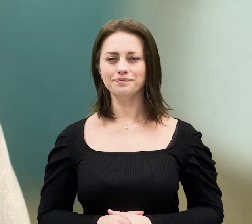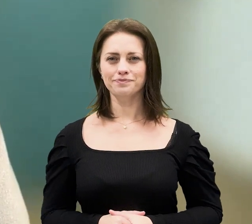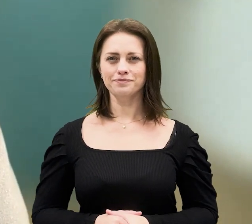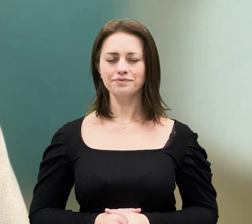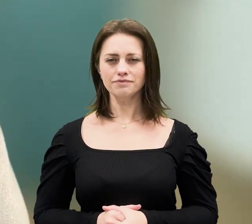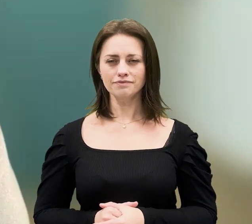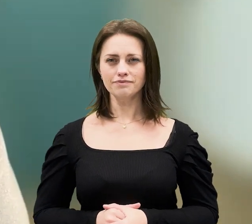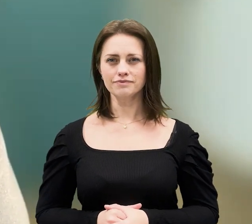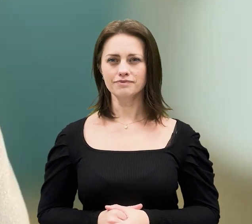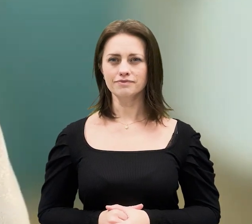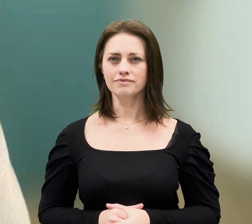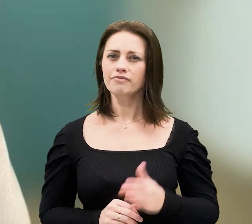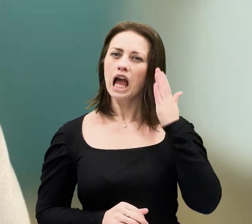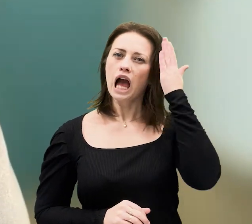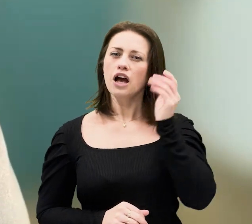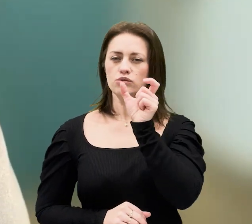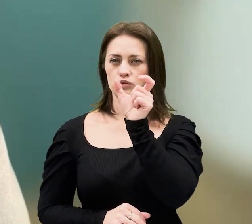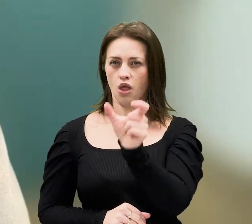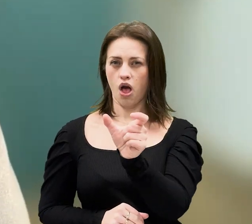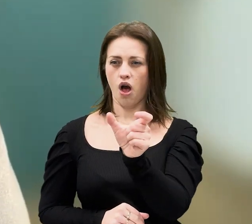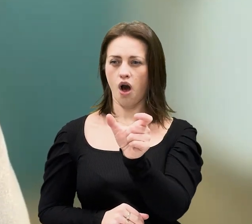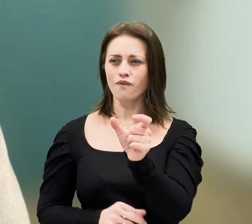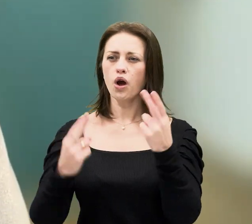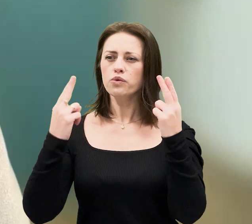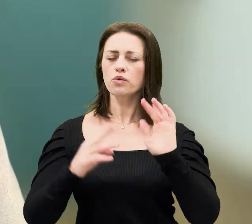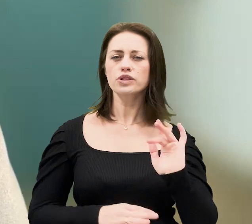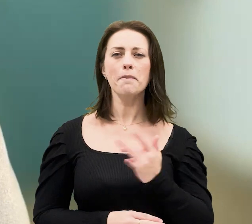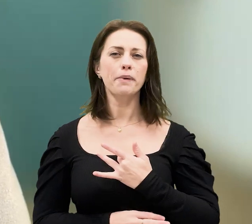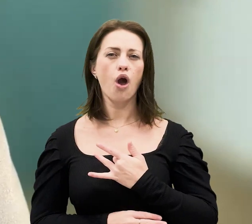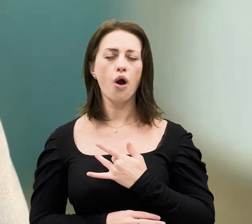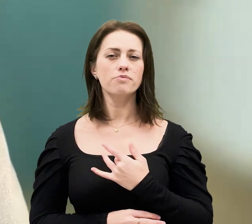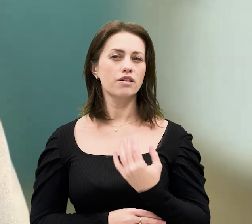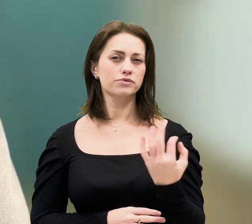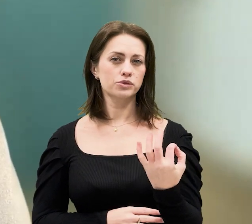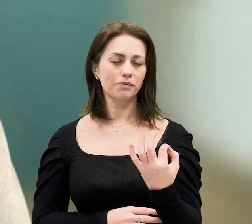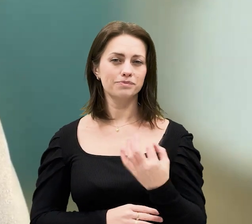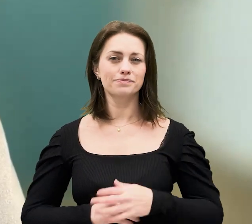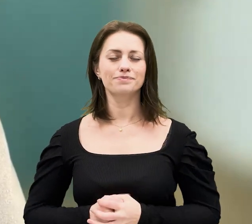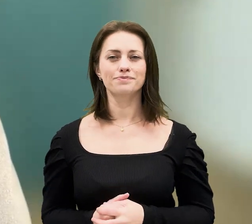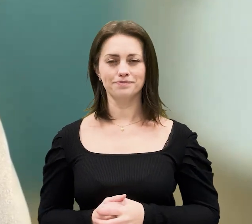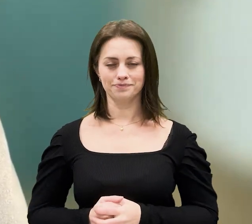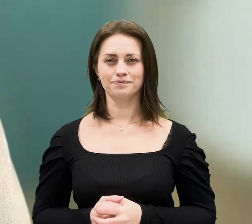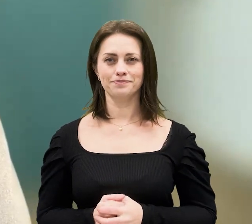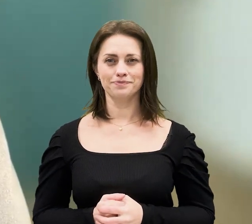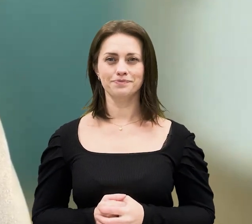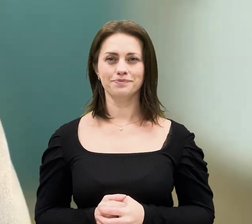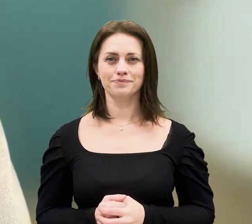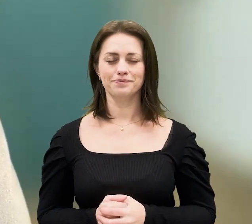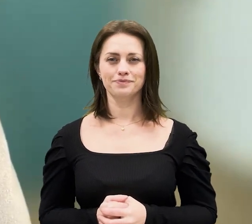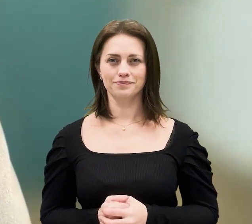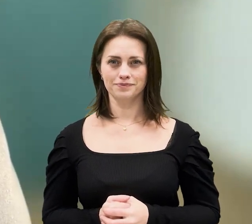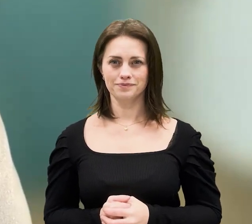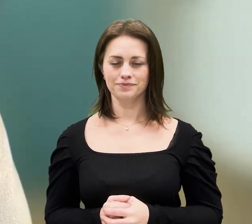When I think of a word that is important to me when it's about